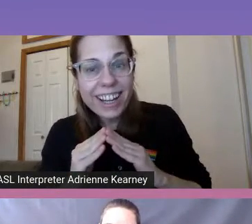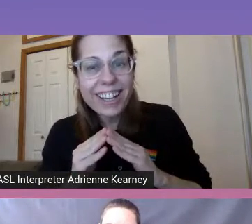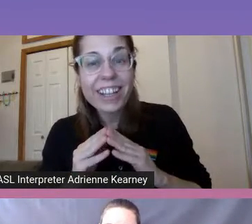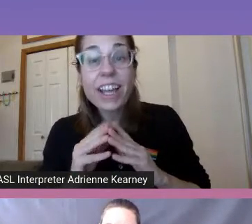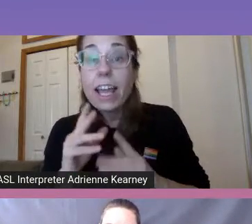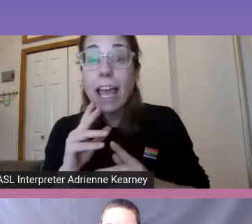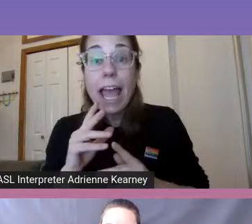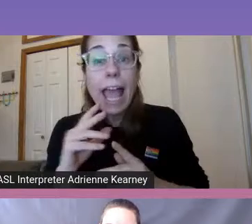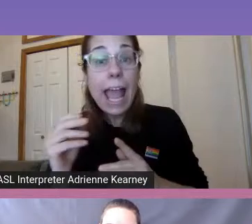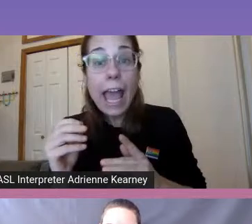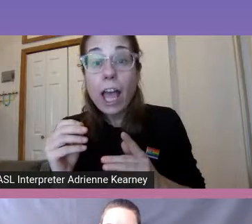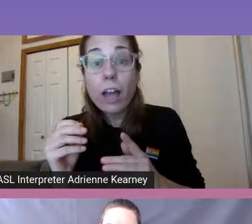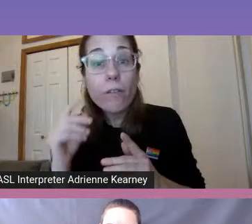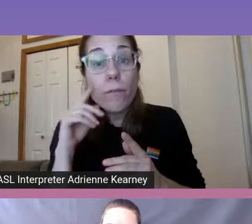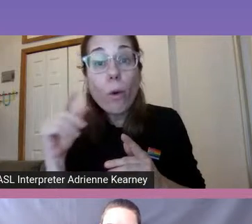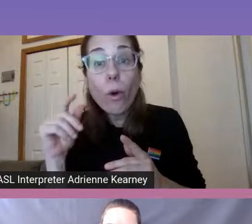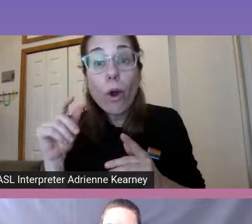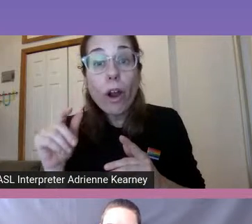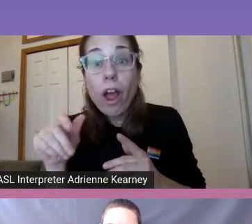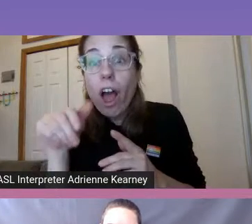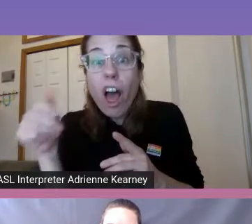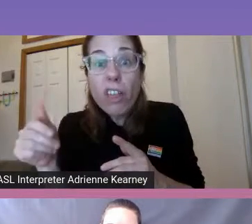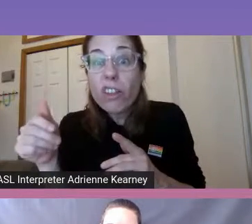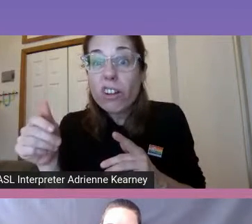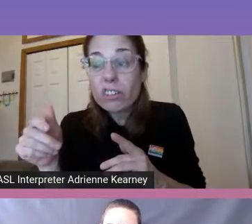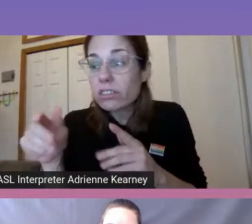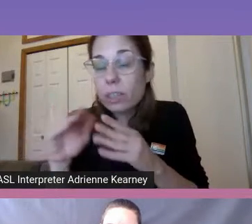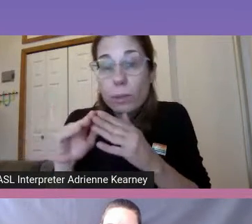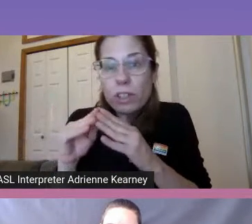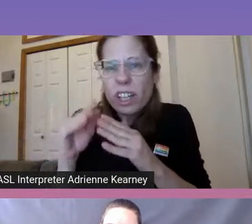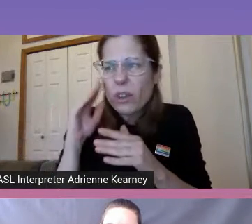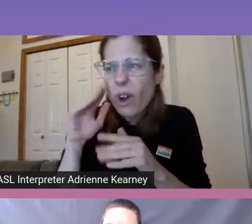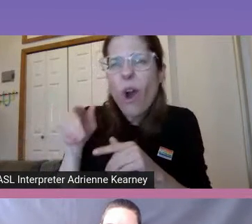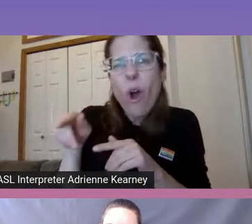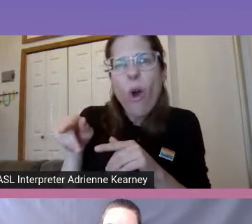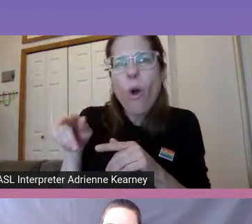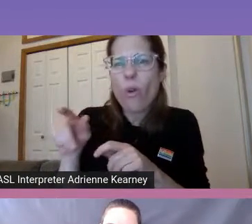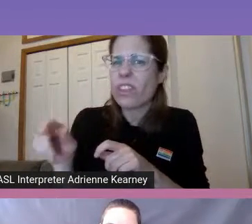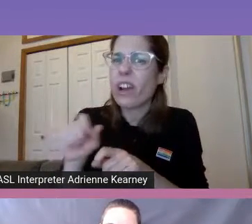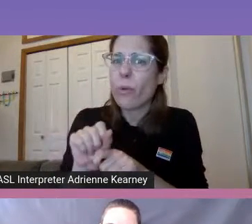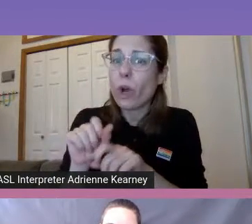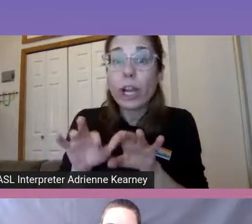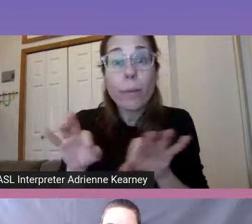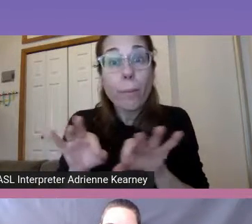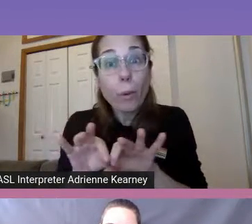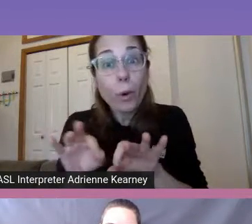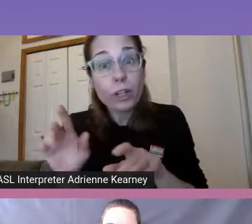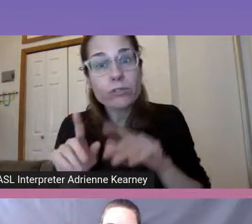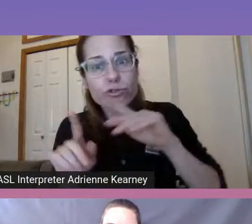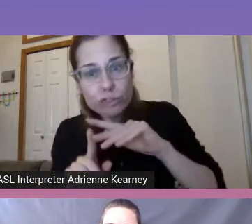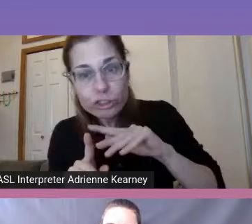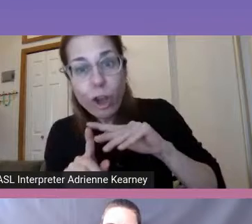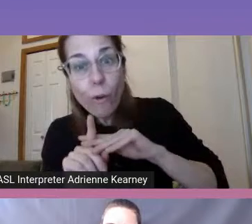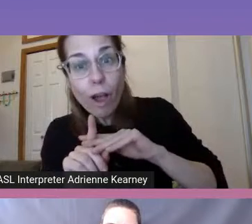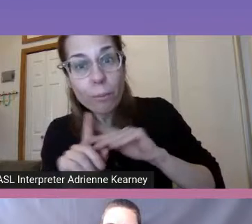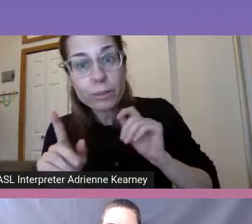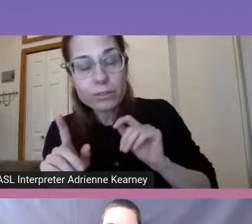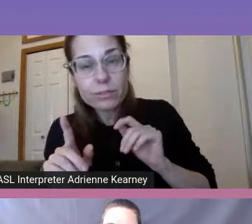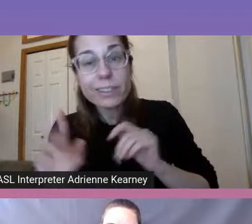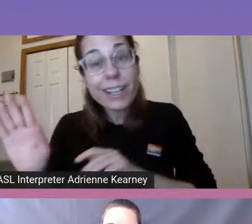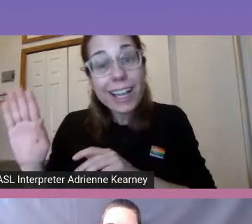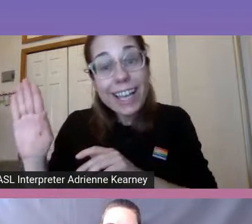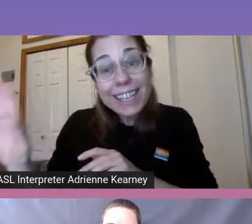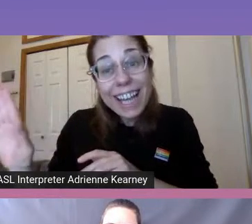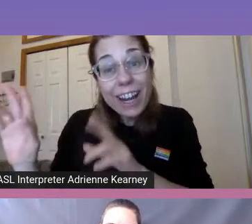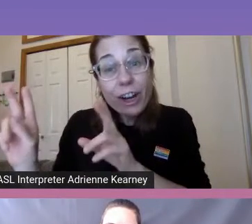communities that we know that this work is also important. So through that we are reinforcing the intersect of issues, because while some of our